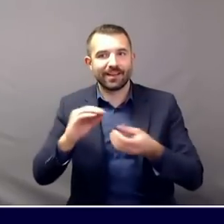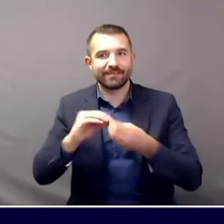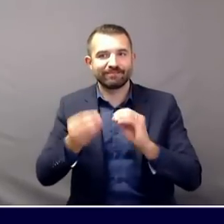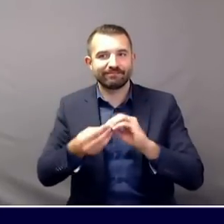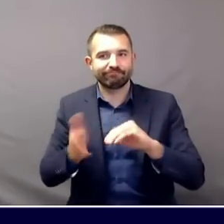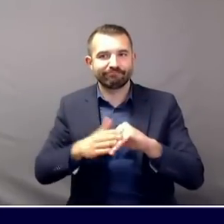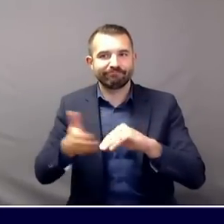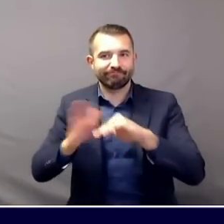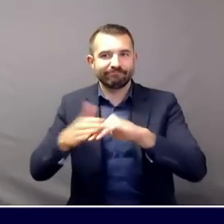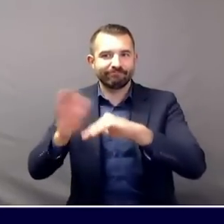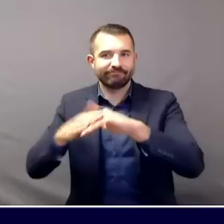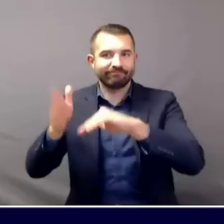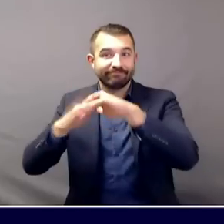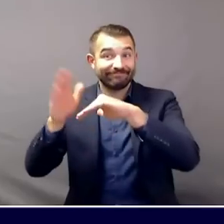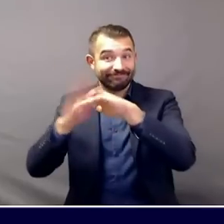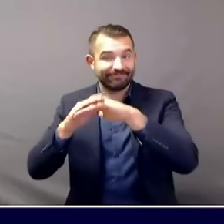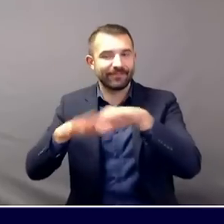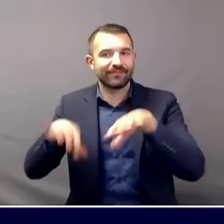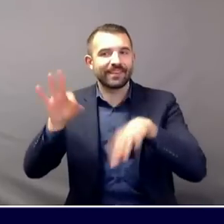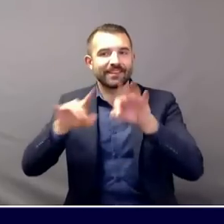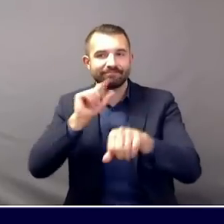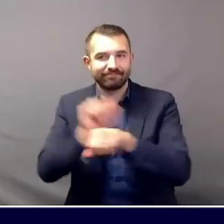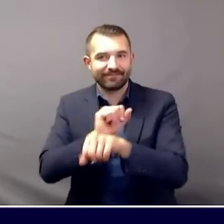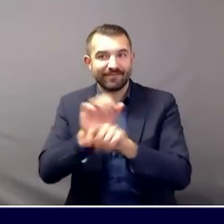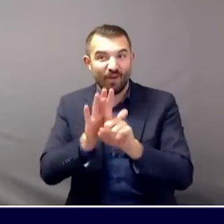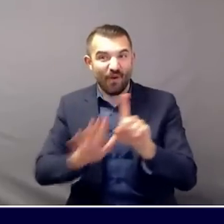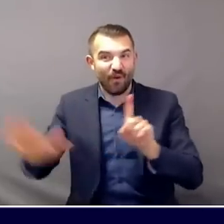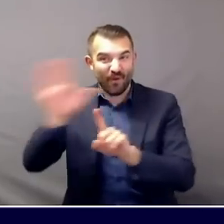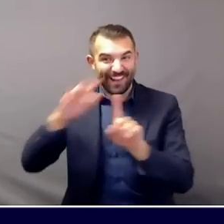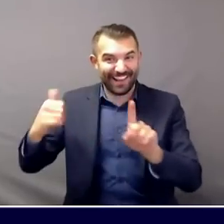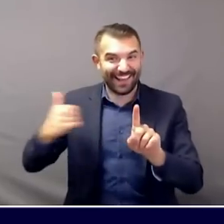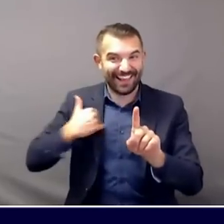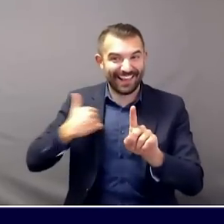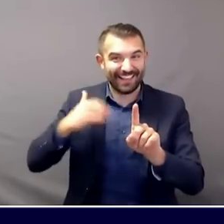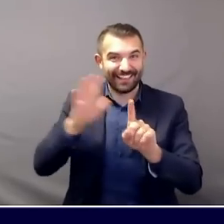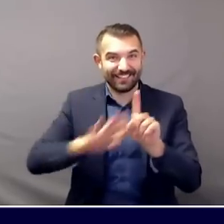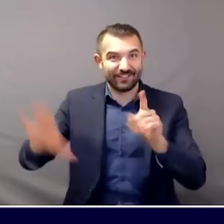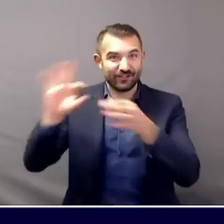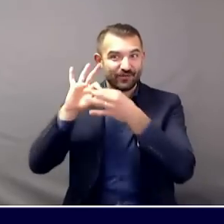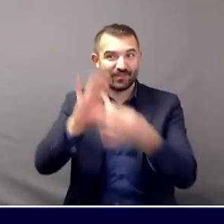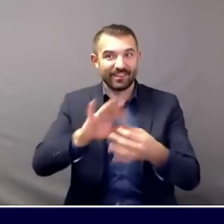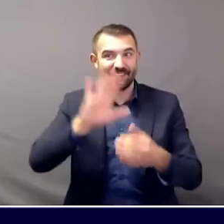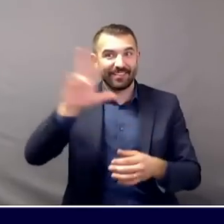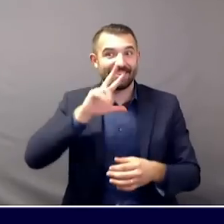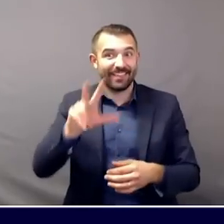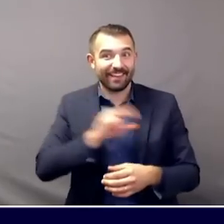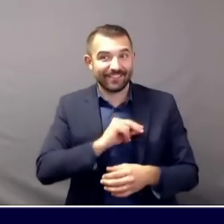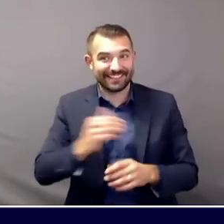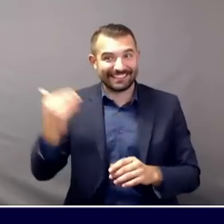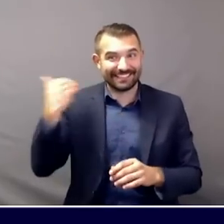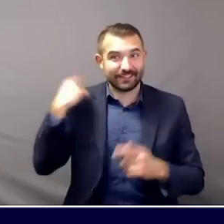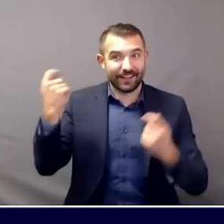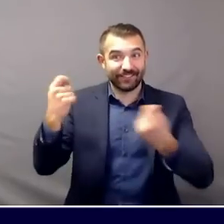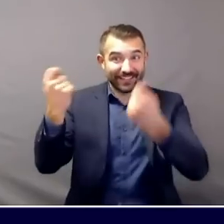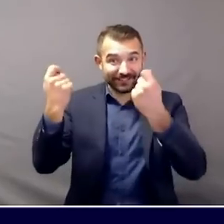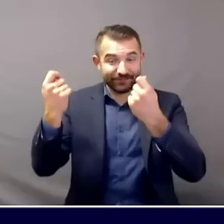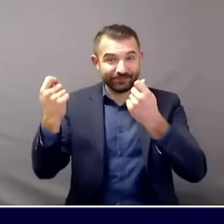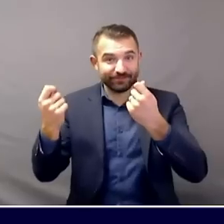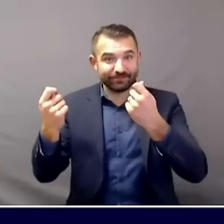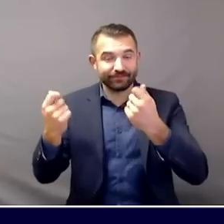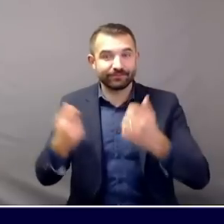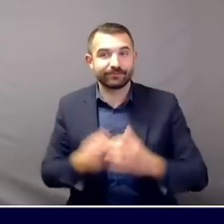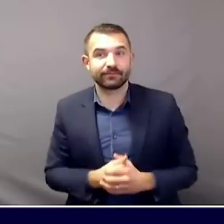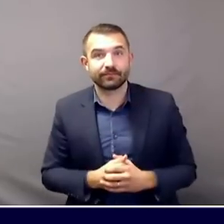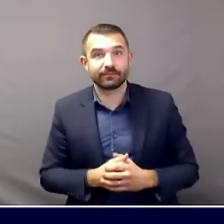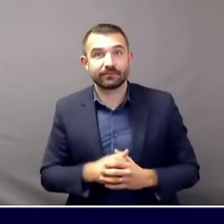in cases all across Canada related to Canadian Thanksgiving celebrations. So Thanksgiving remains a